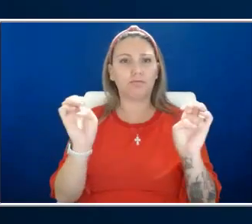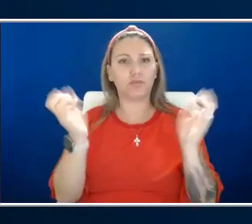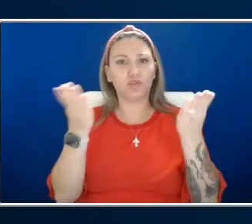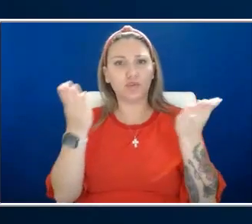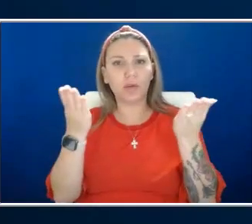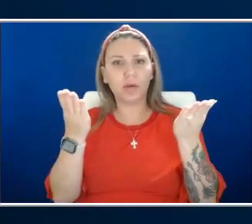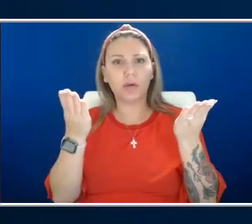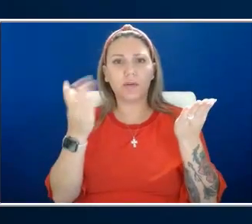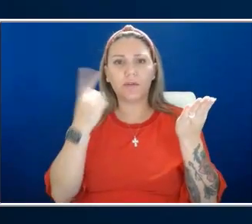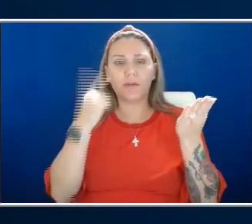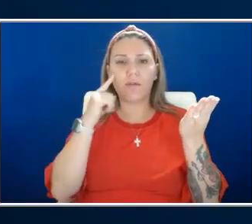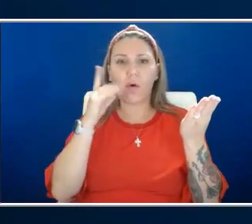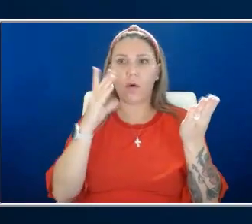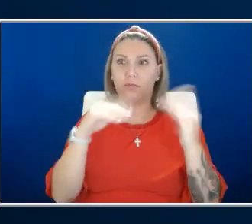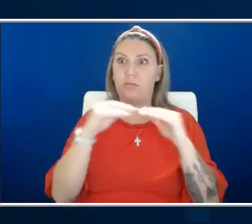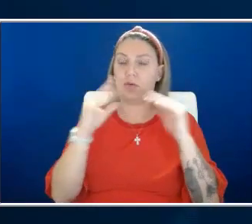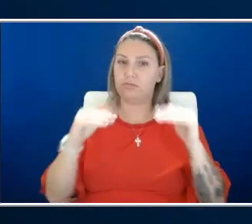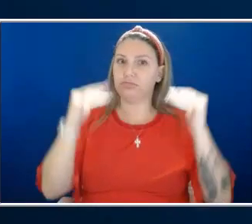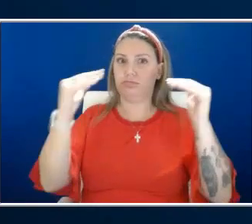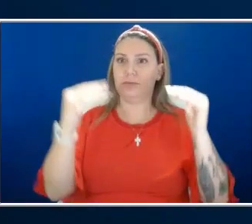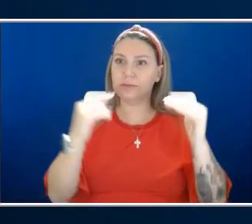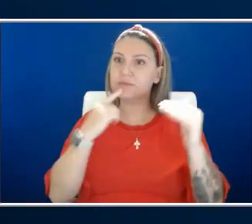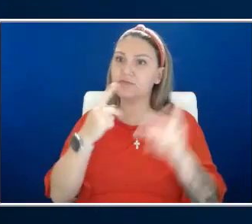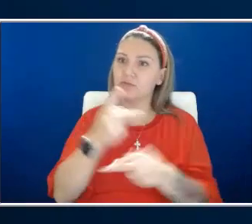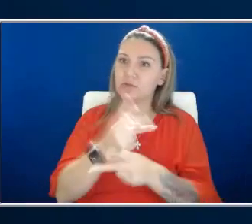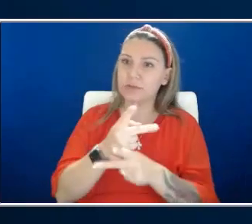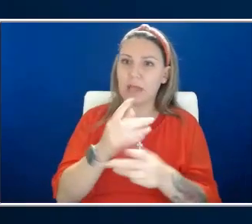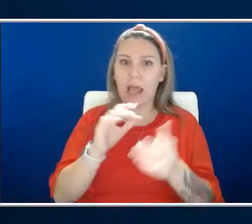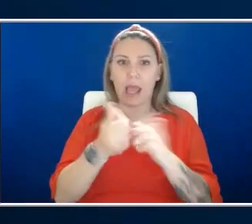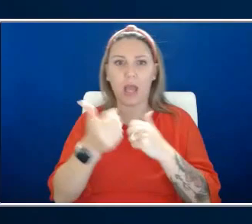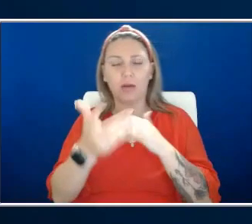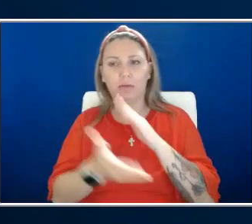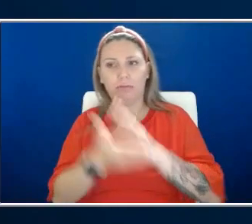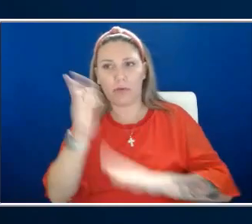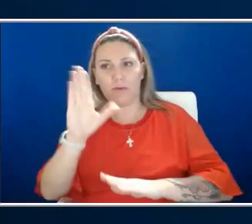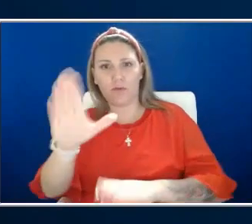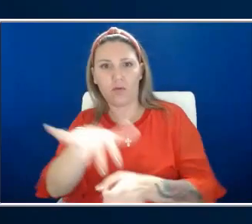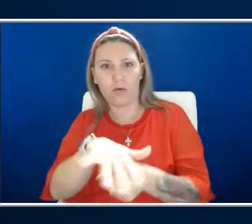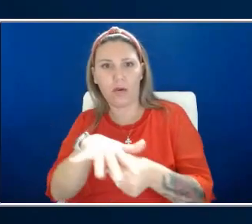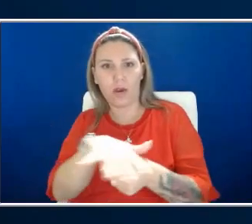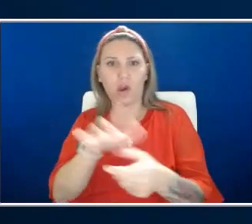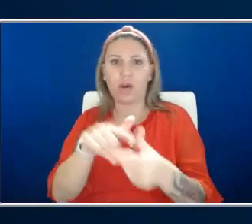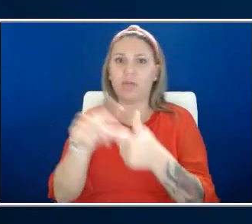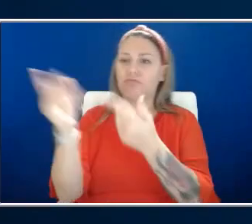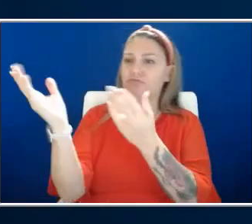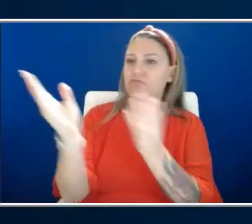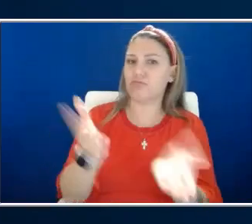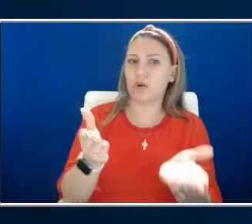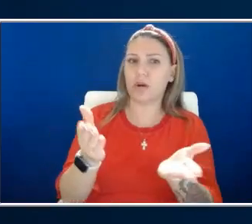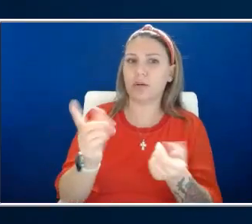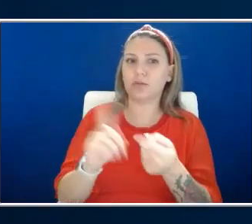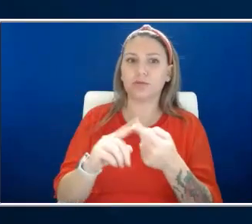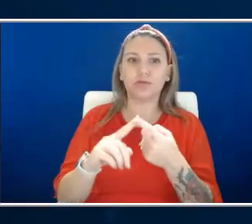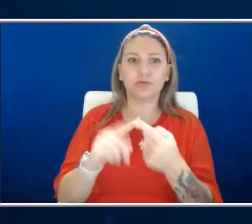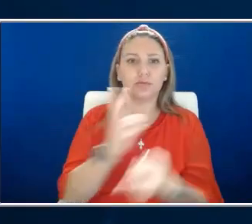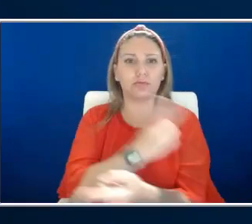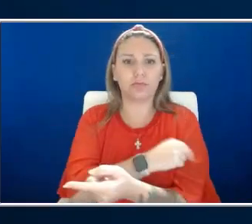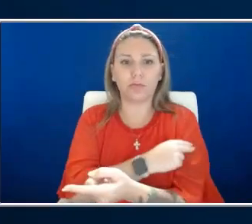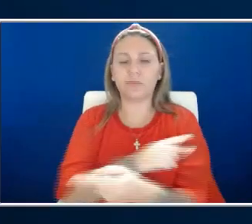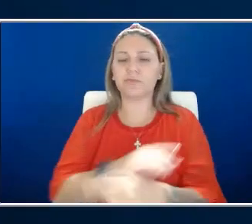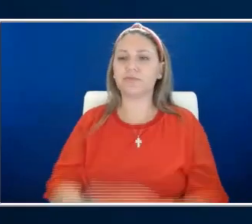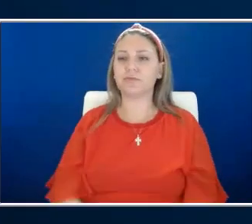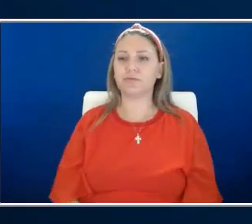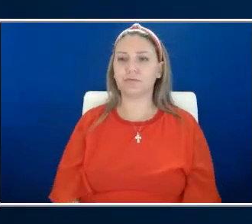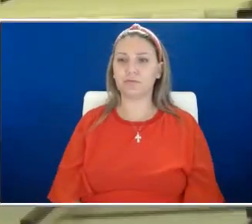care? I mean, we're at a game, it's very crowded. How do you get them out of your space and ushered down to emergency services?